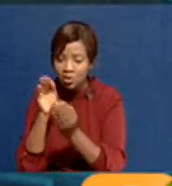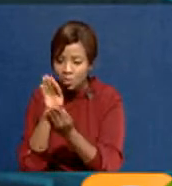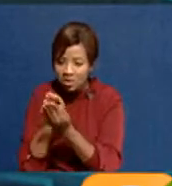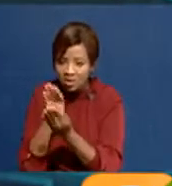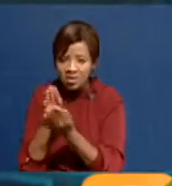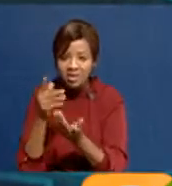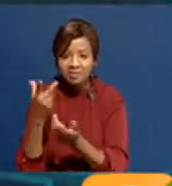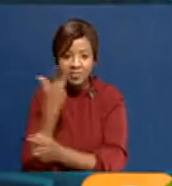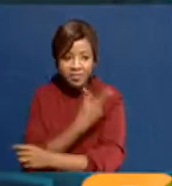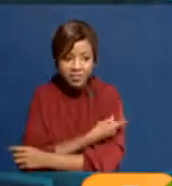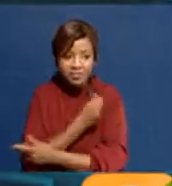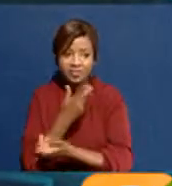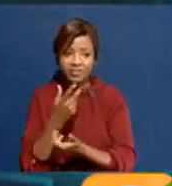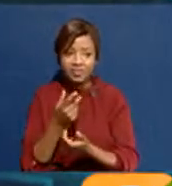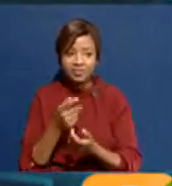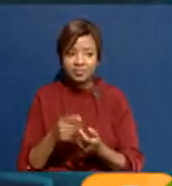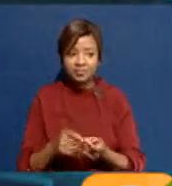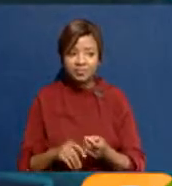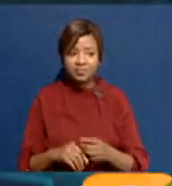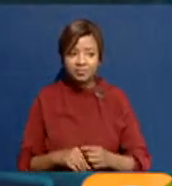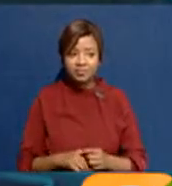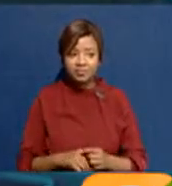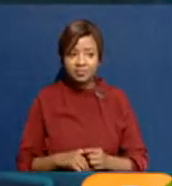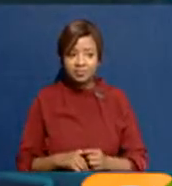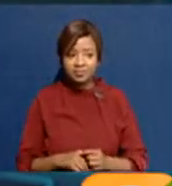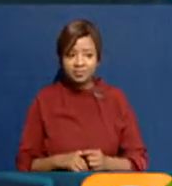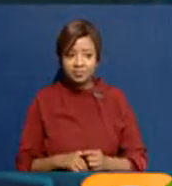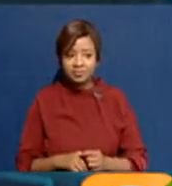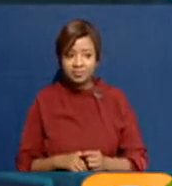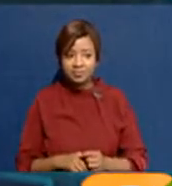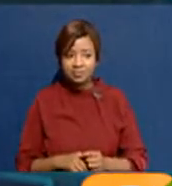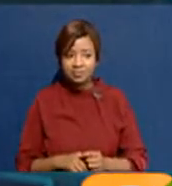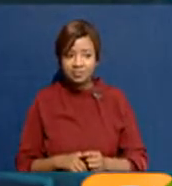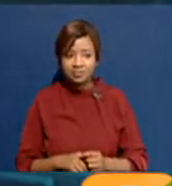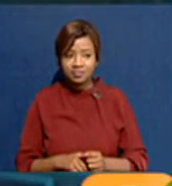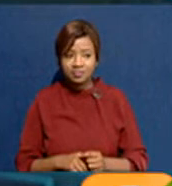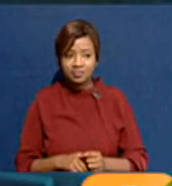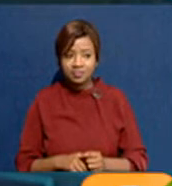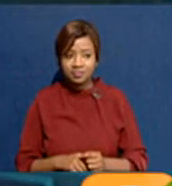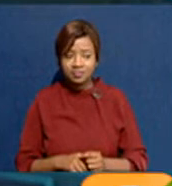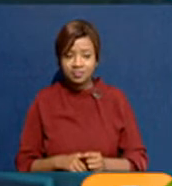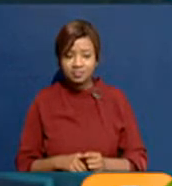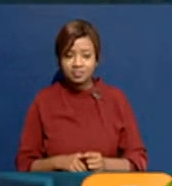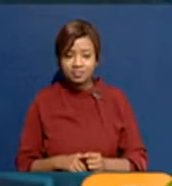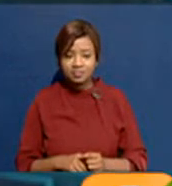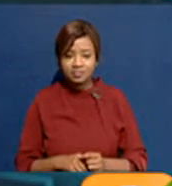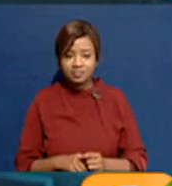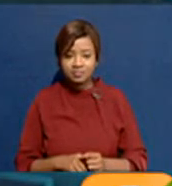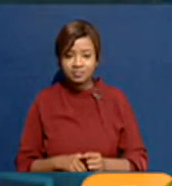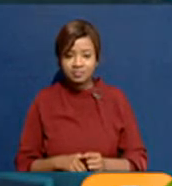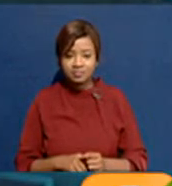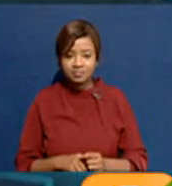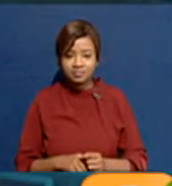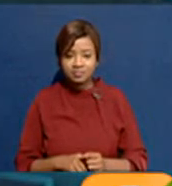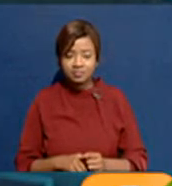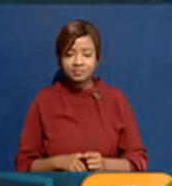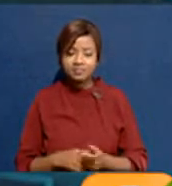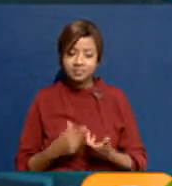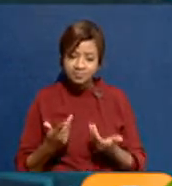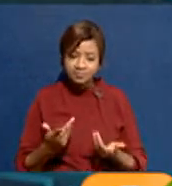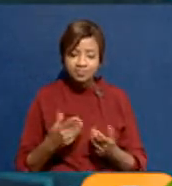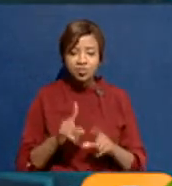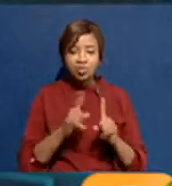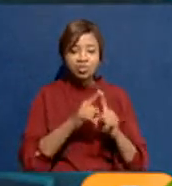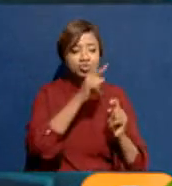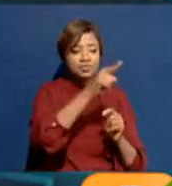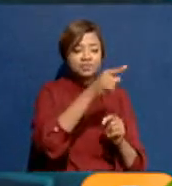that, the chain from, you know, those vaccines are not manufactured here. They're manufactured elsewhere. So how